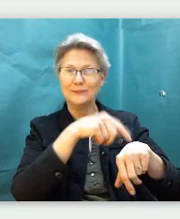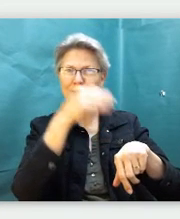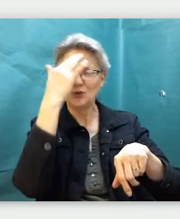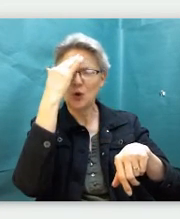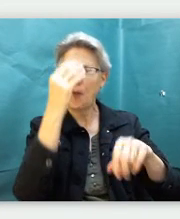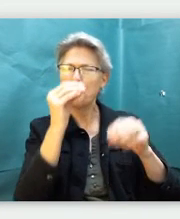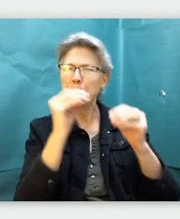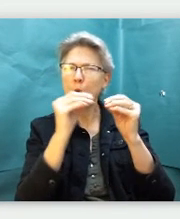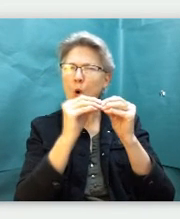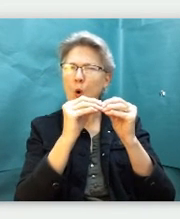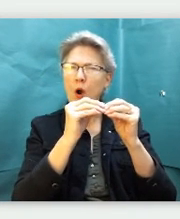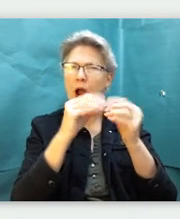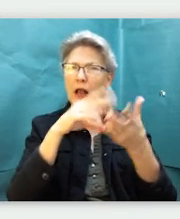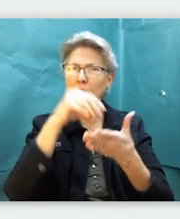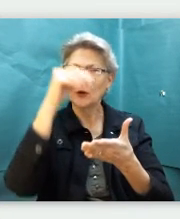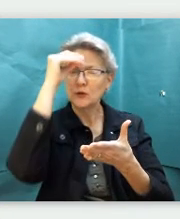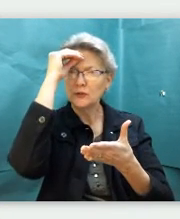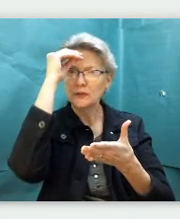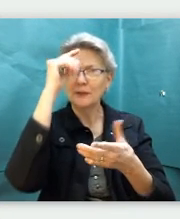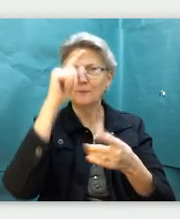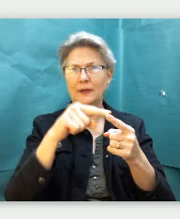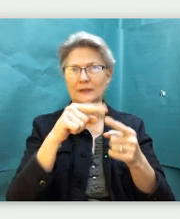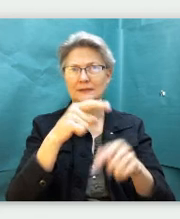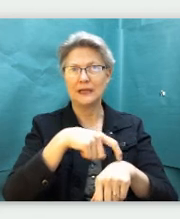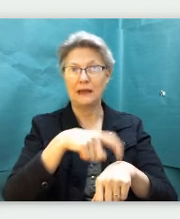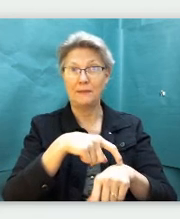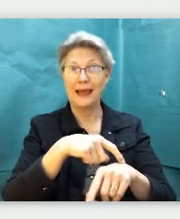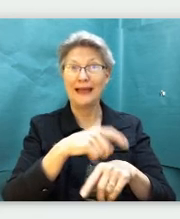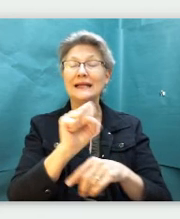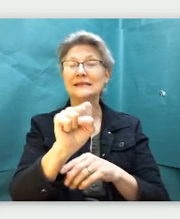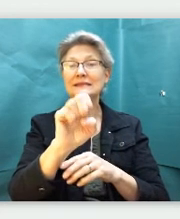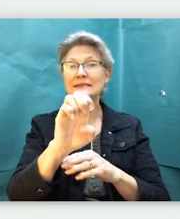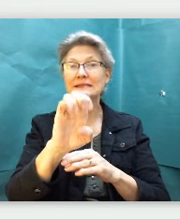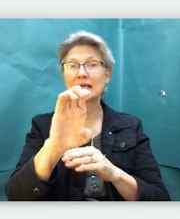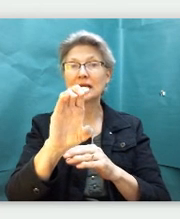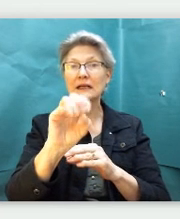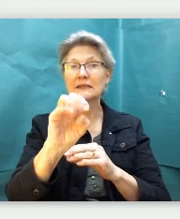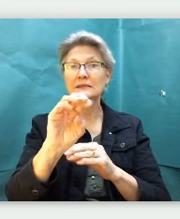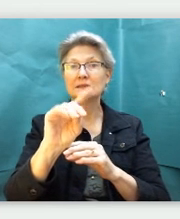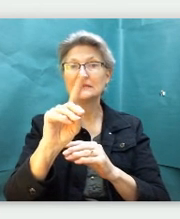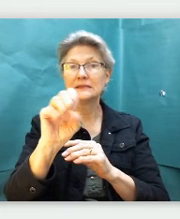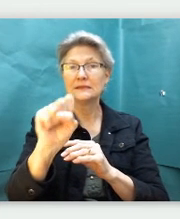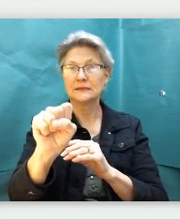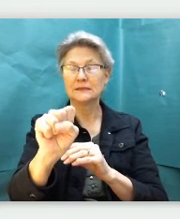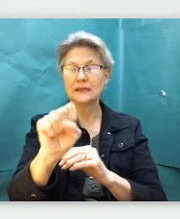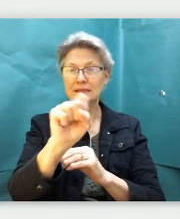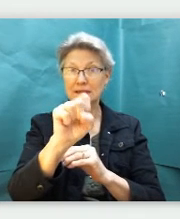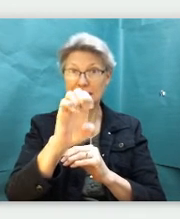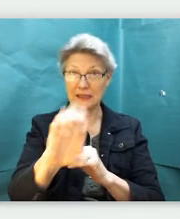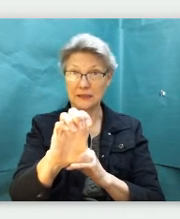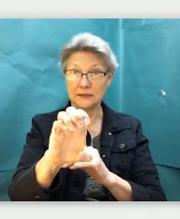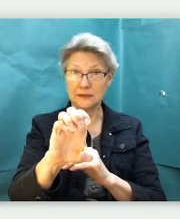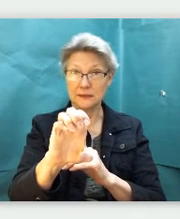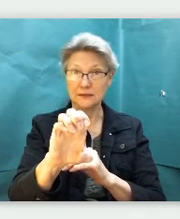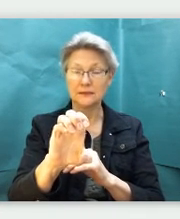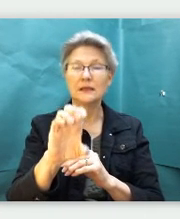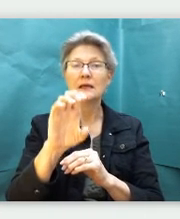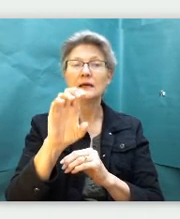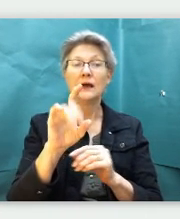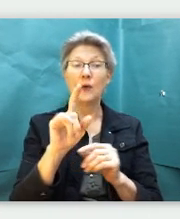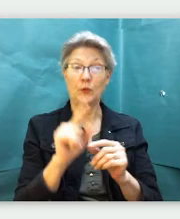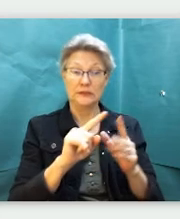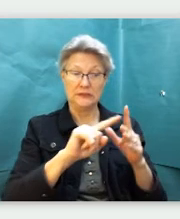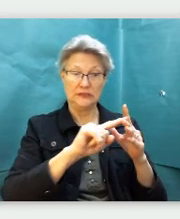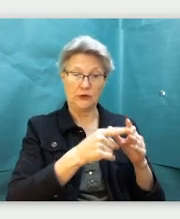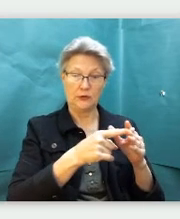but specifically seconds. And we're going to find out start and end times using